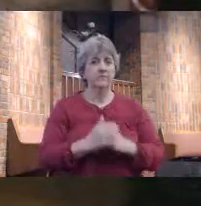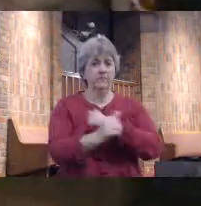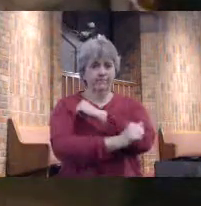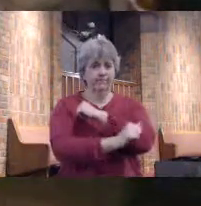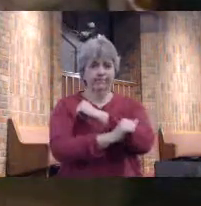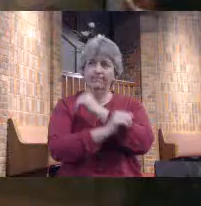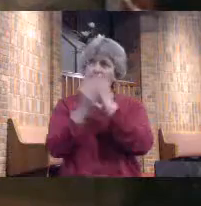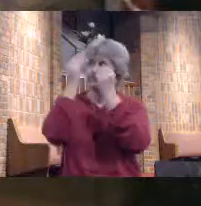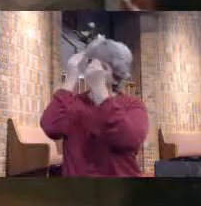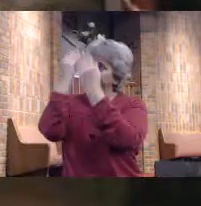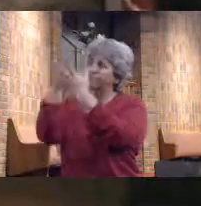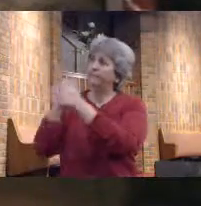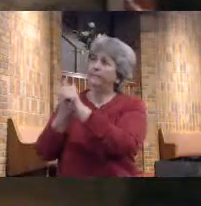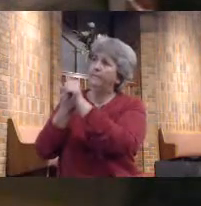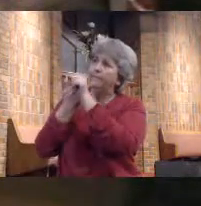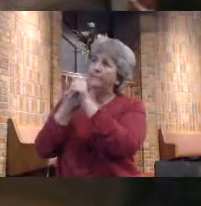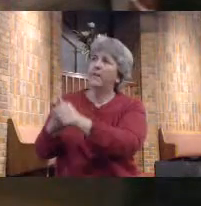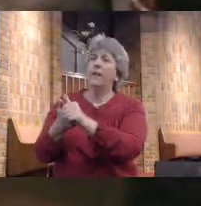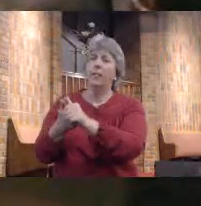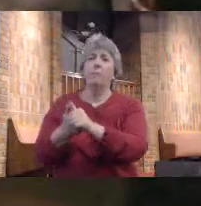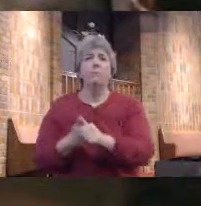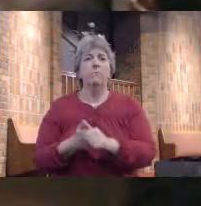follows.